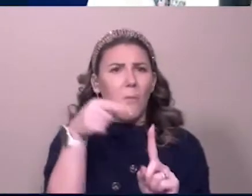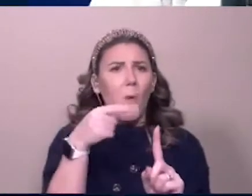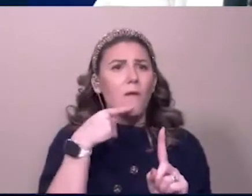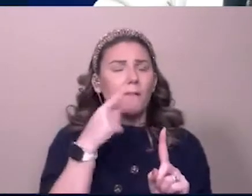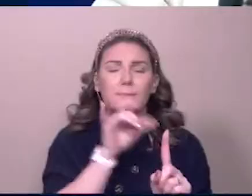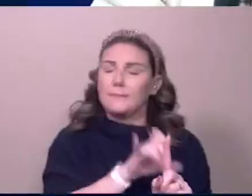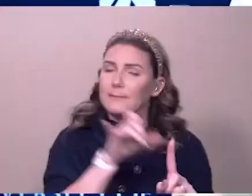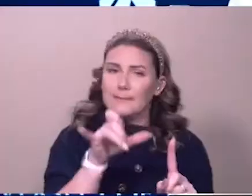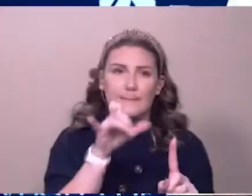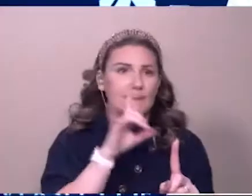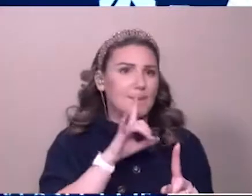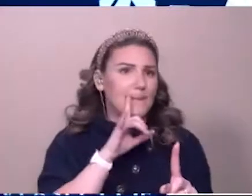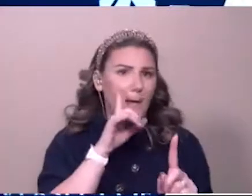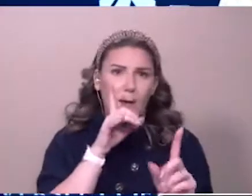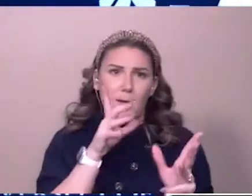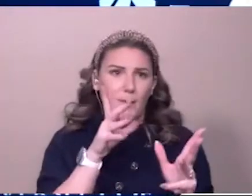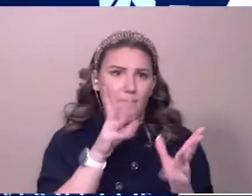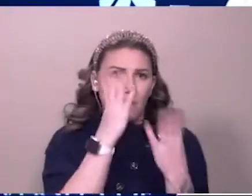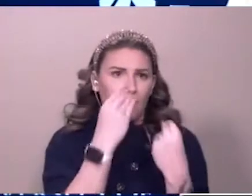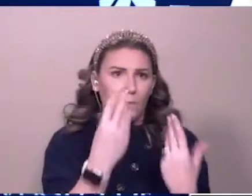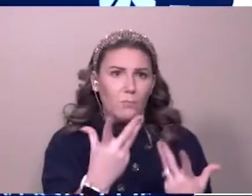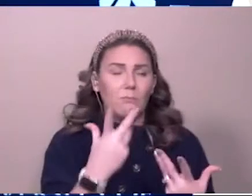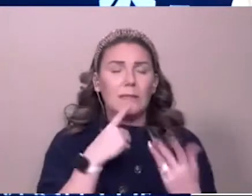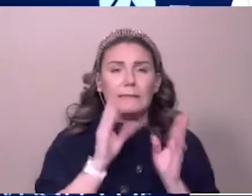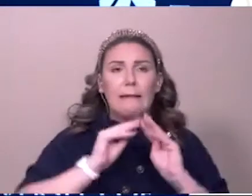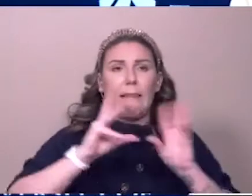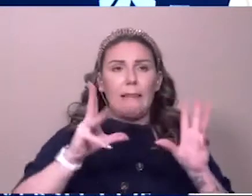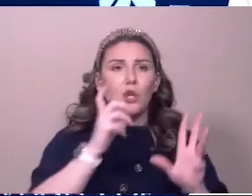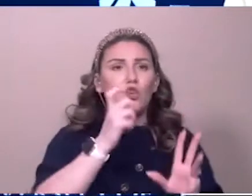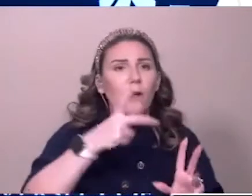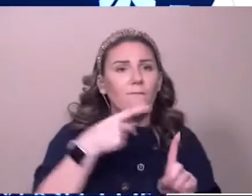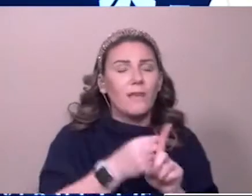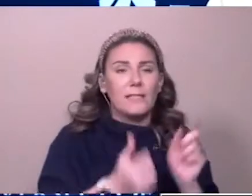story, that, clearly the unvaccinated are most